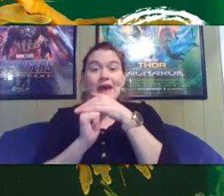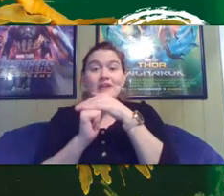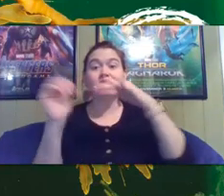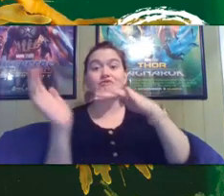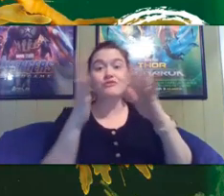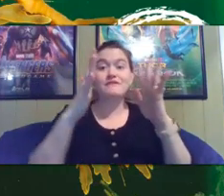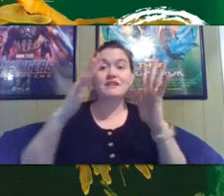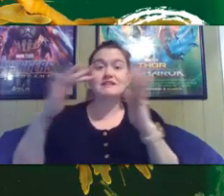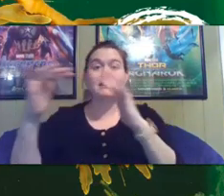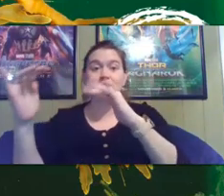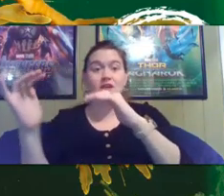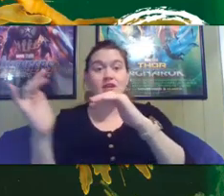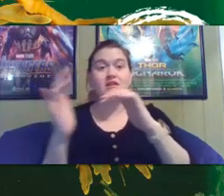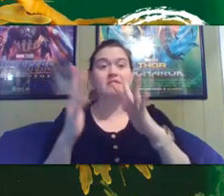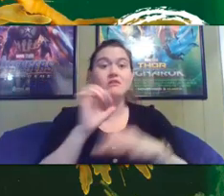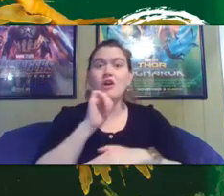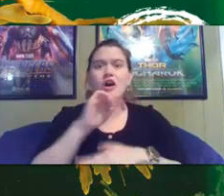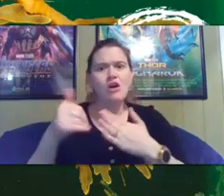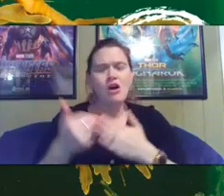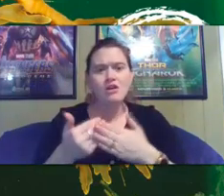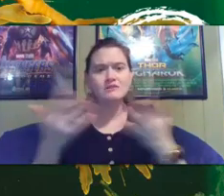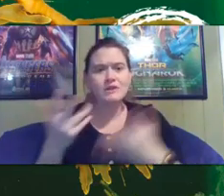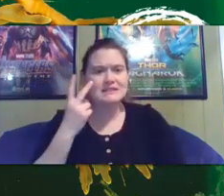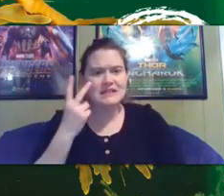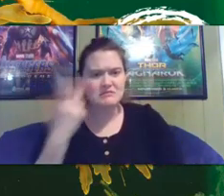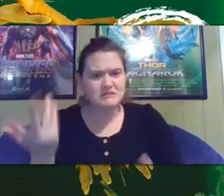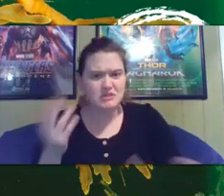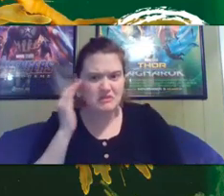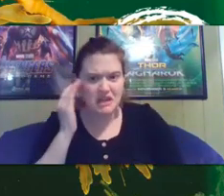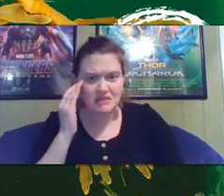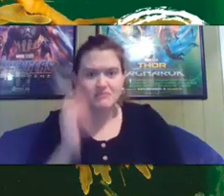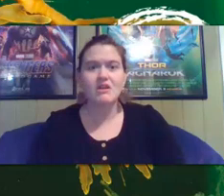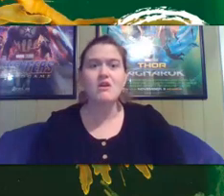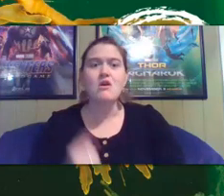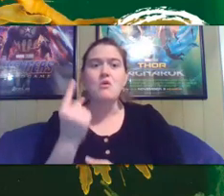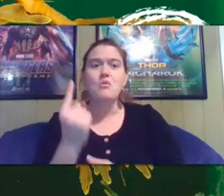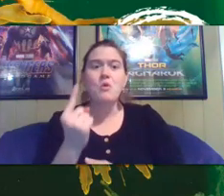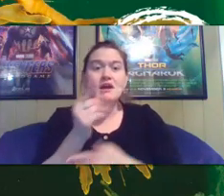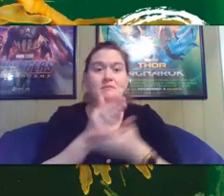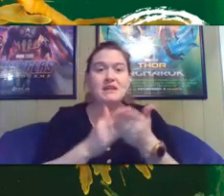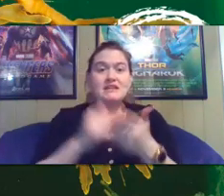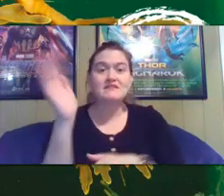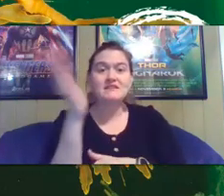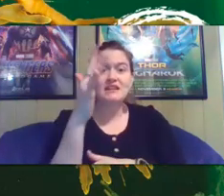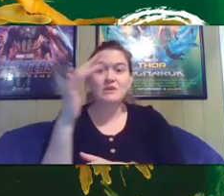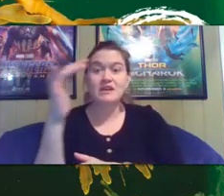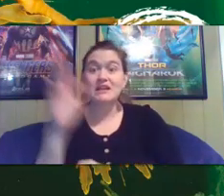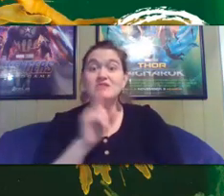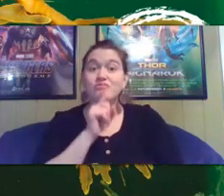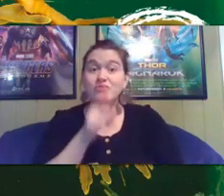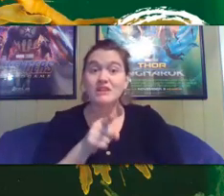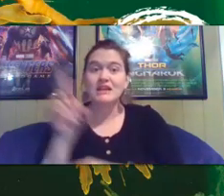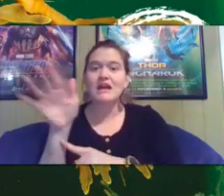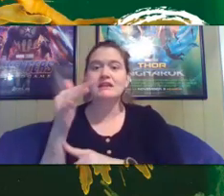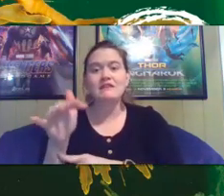In a patch of drifting seaweed, not all is what it seems. What do you think? One piece of seaweed